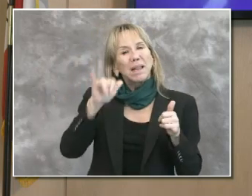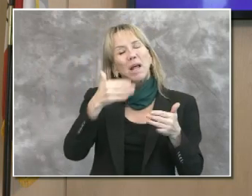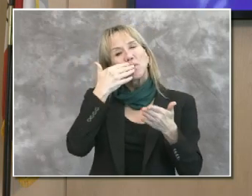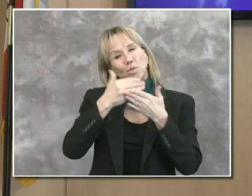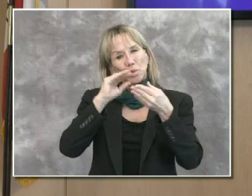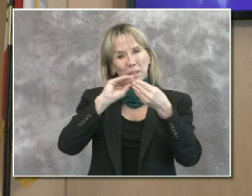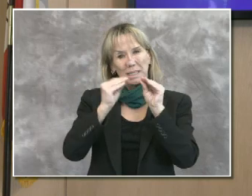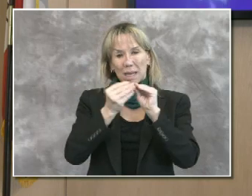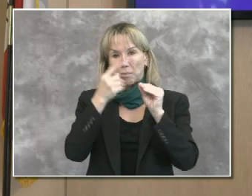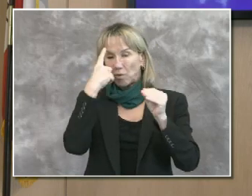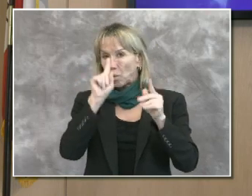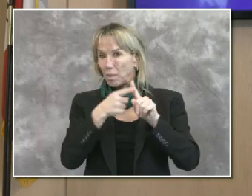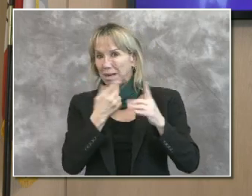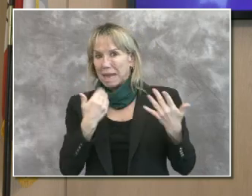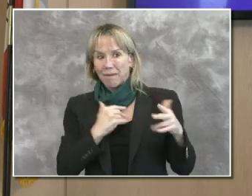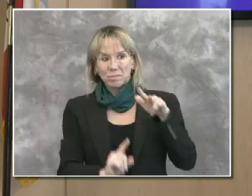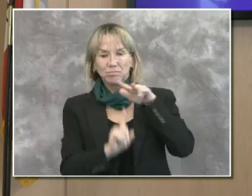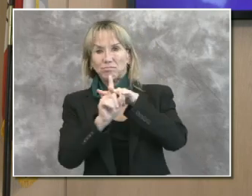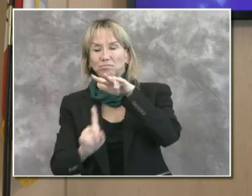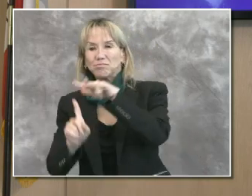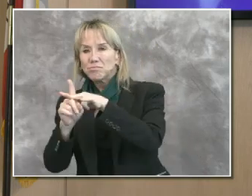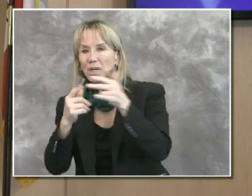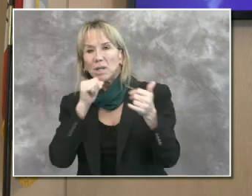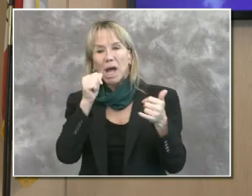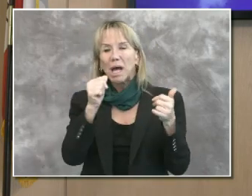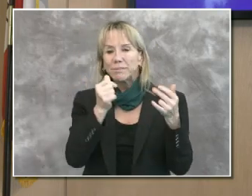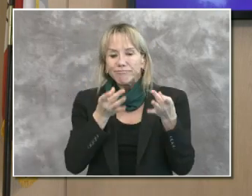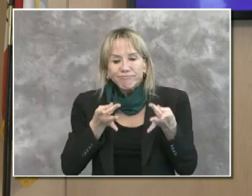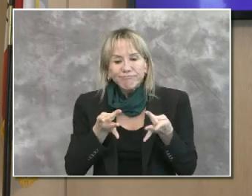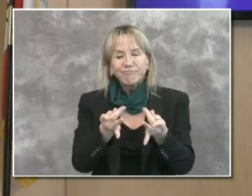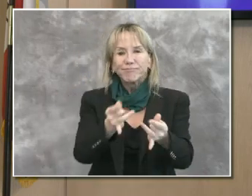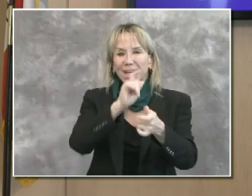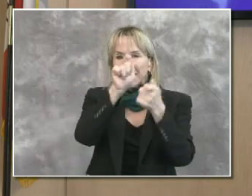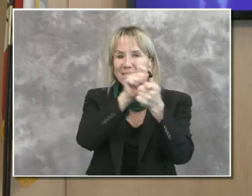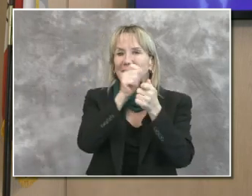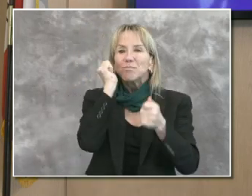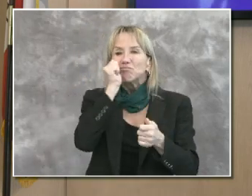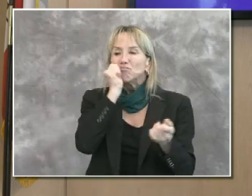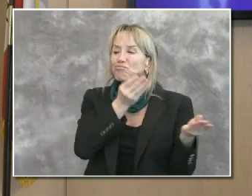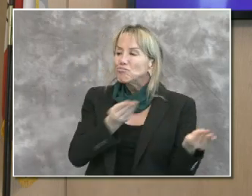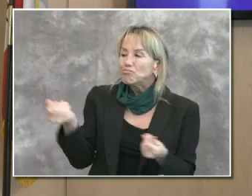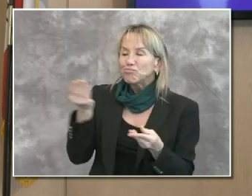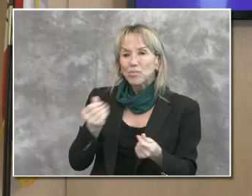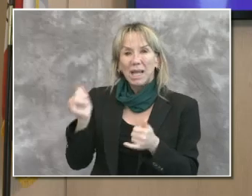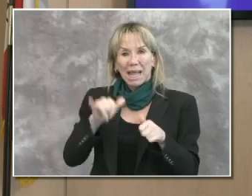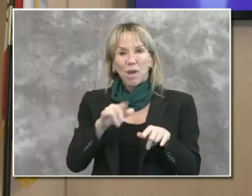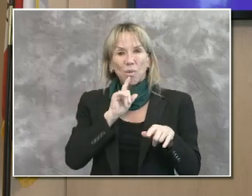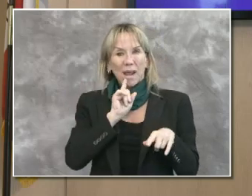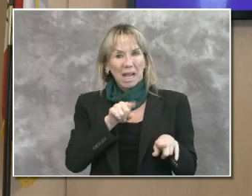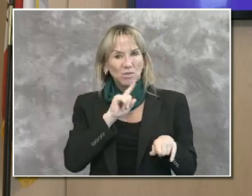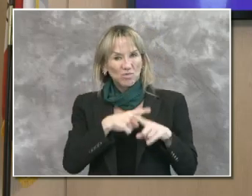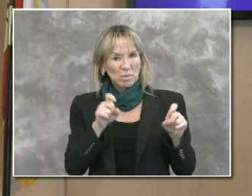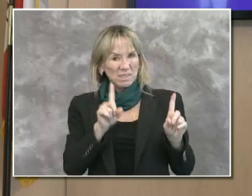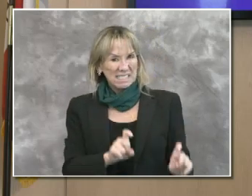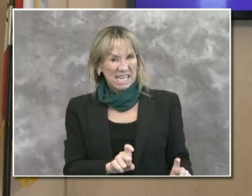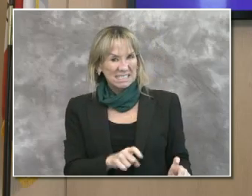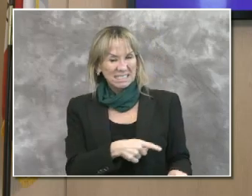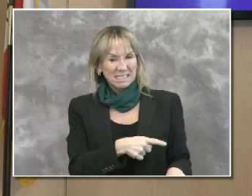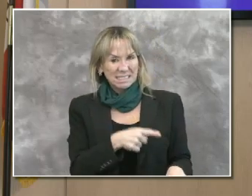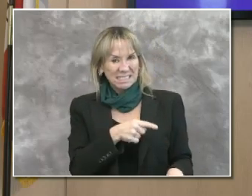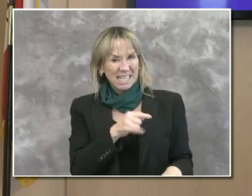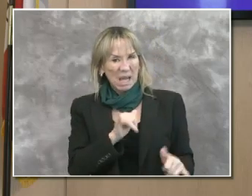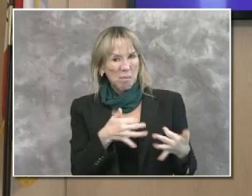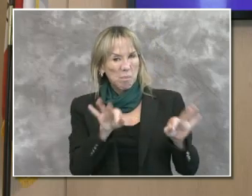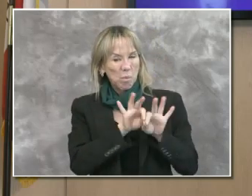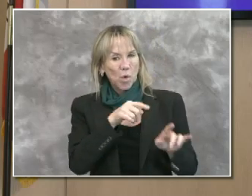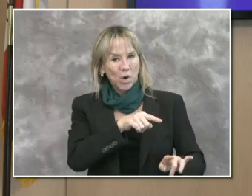the erratic nature and inconsistencies of test results, but still give us some clarity and insight into the present state. The second thing is that we're